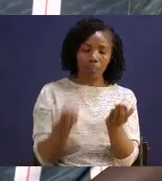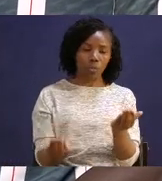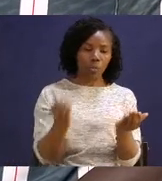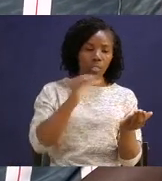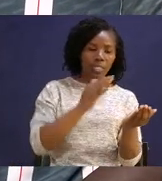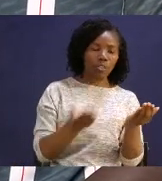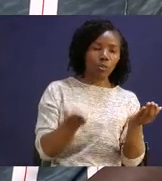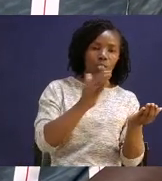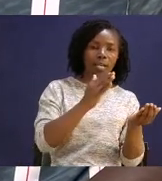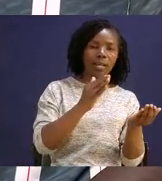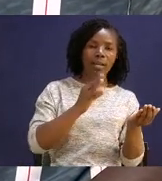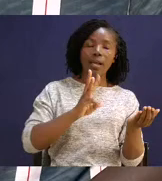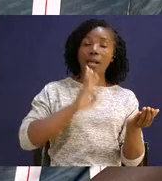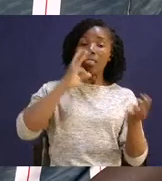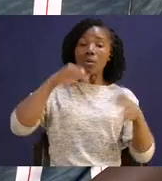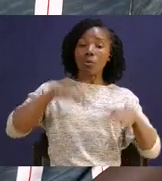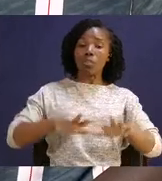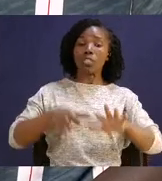Huh?